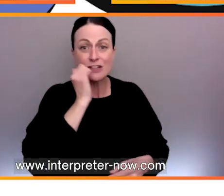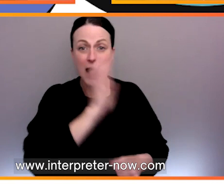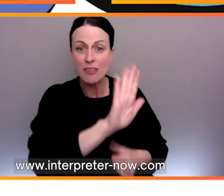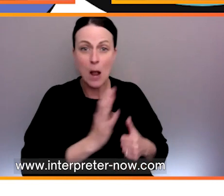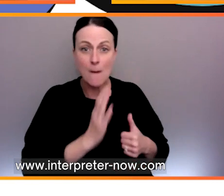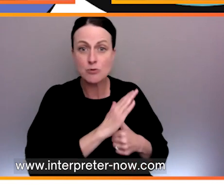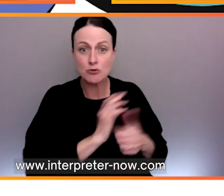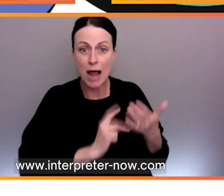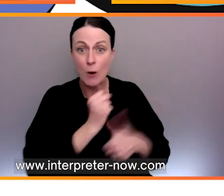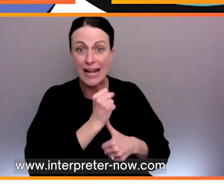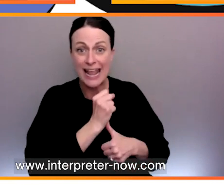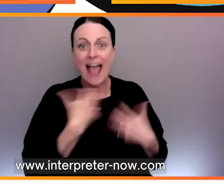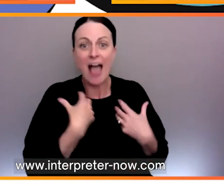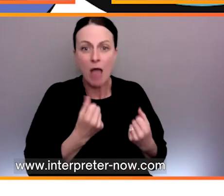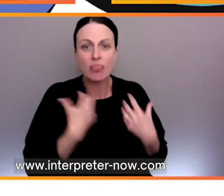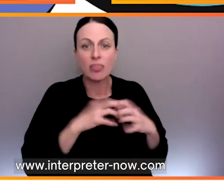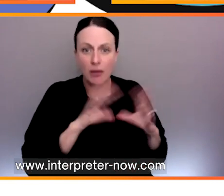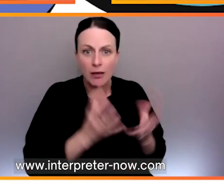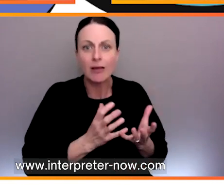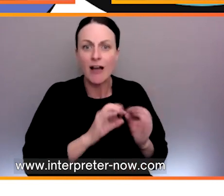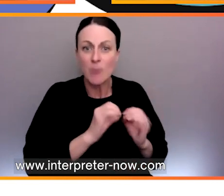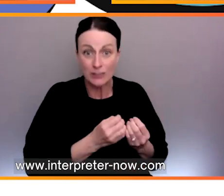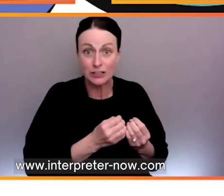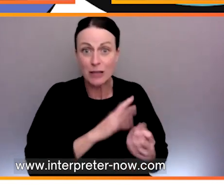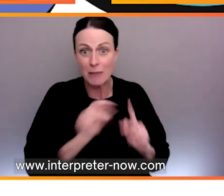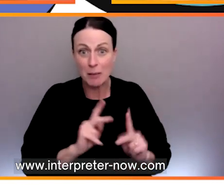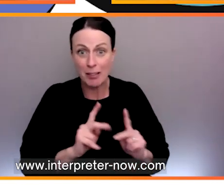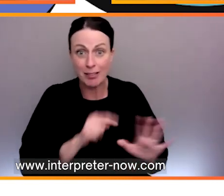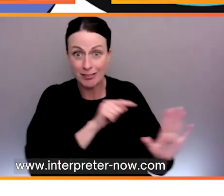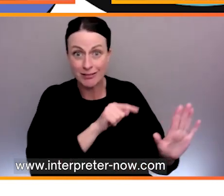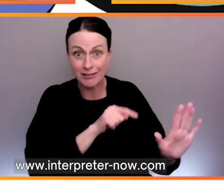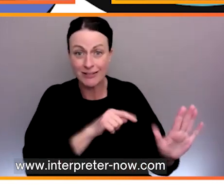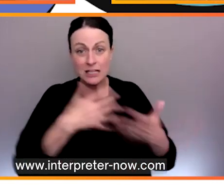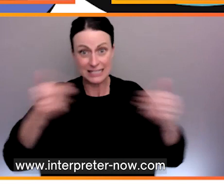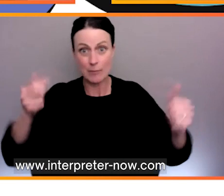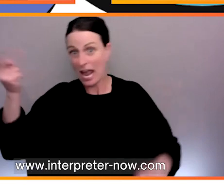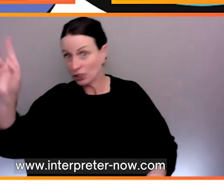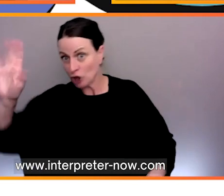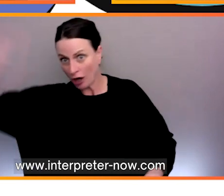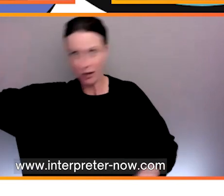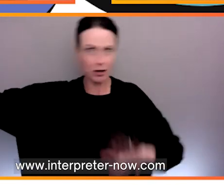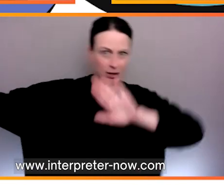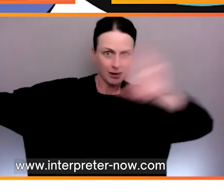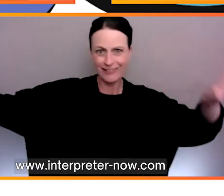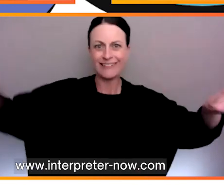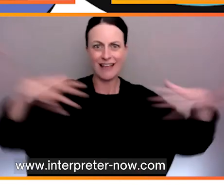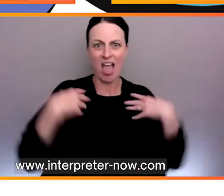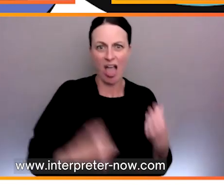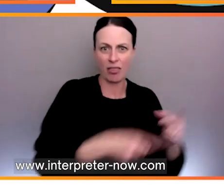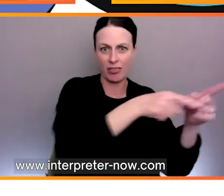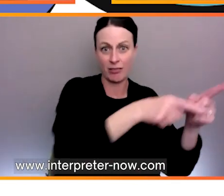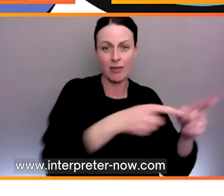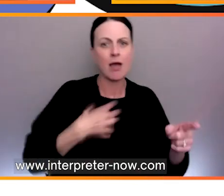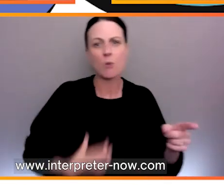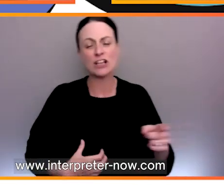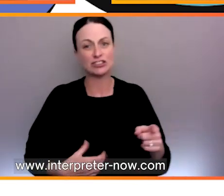those. I wish there had been a hotline, that I could have picked up a phone and said, I'm experiencing this. I don't know what it